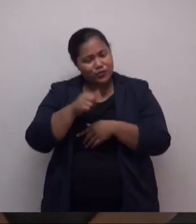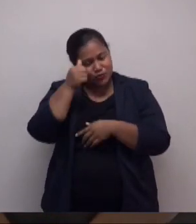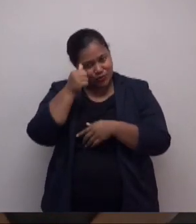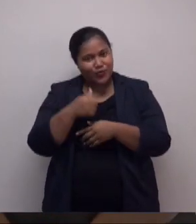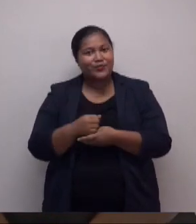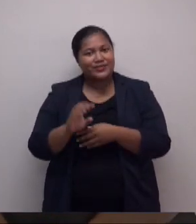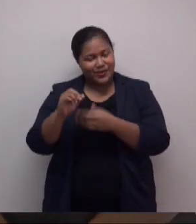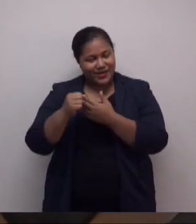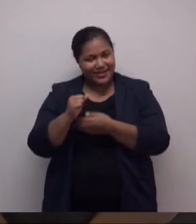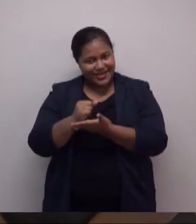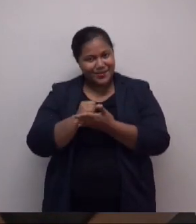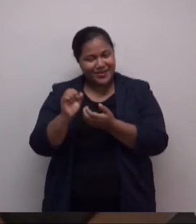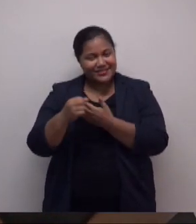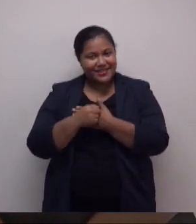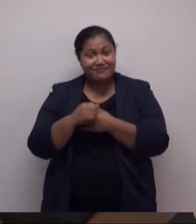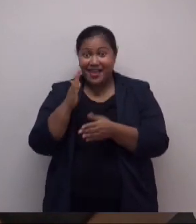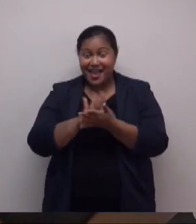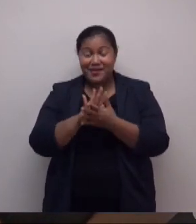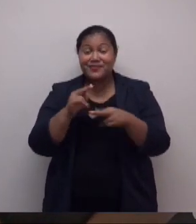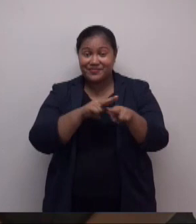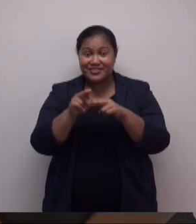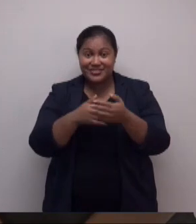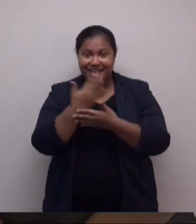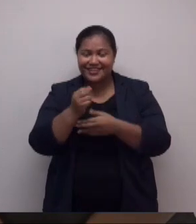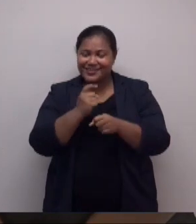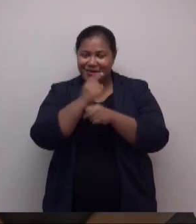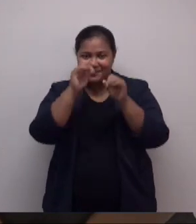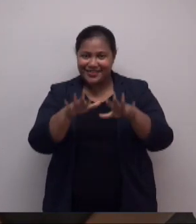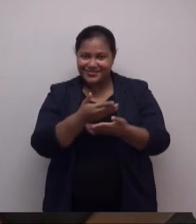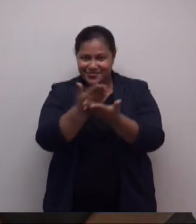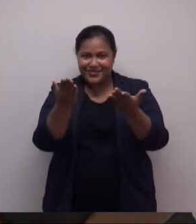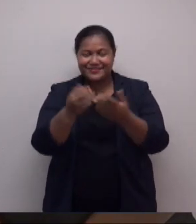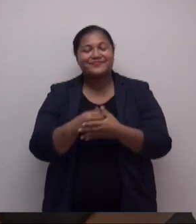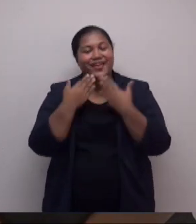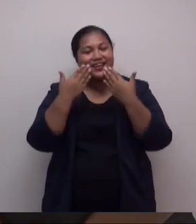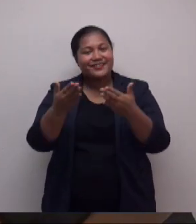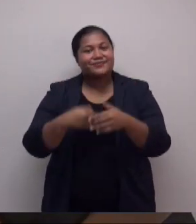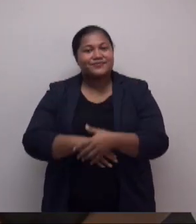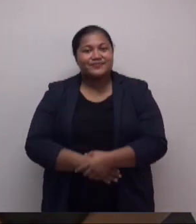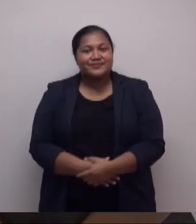Happy Fiji Day. God bless you all. VINAY.